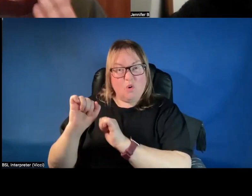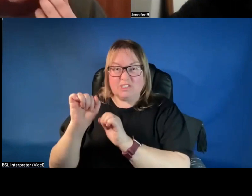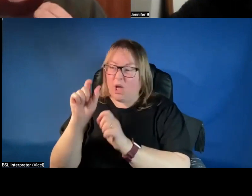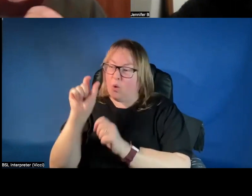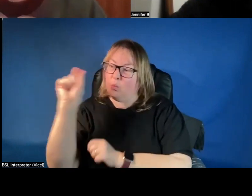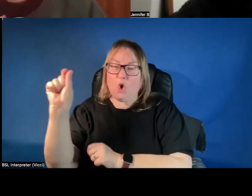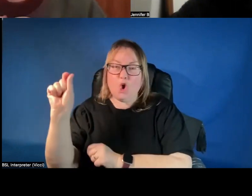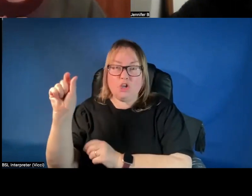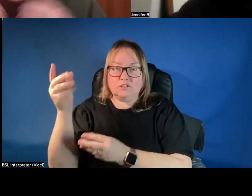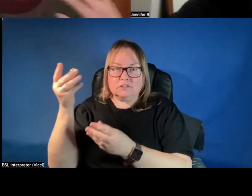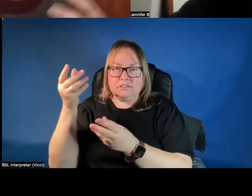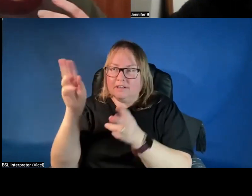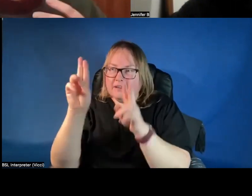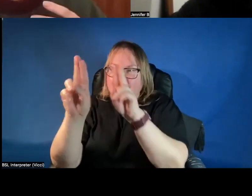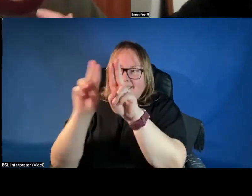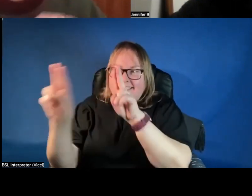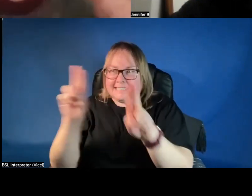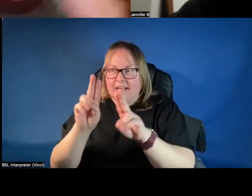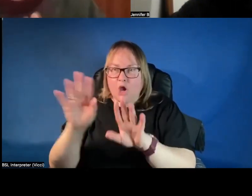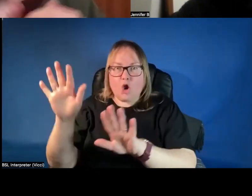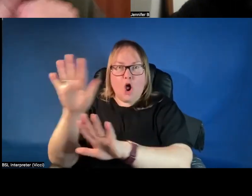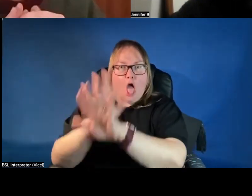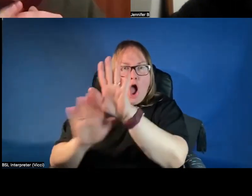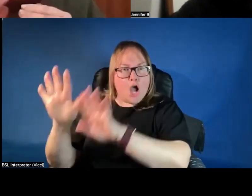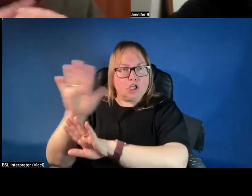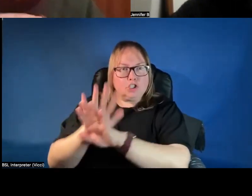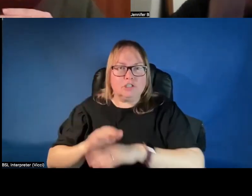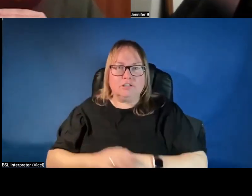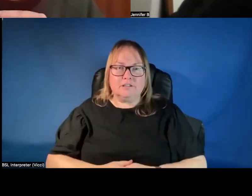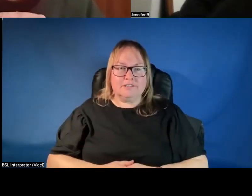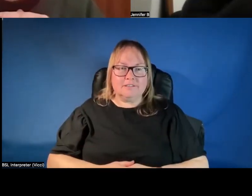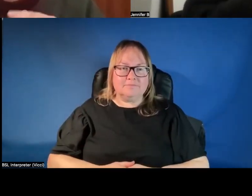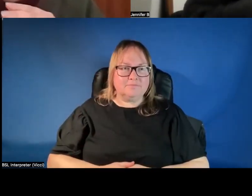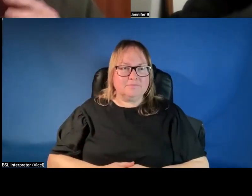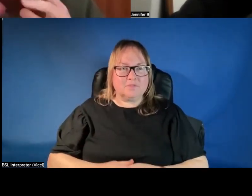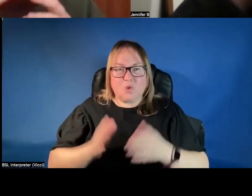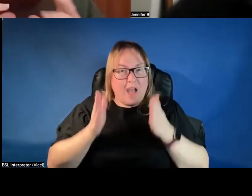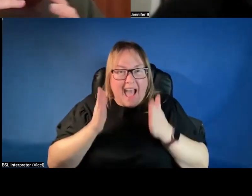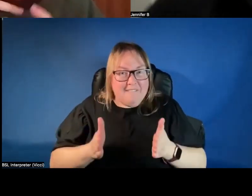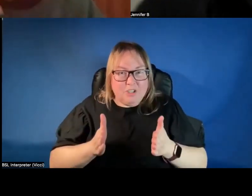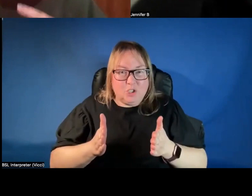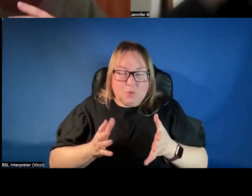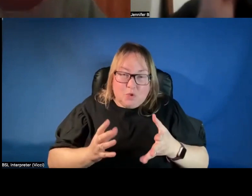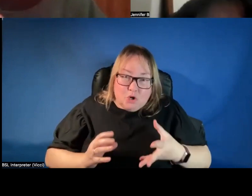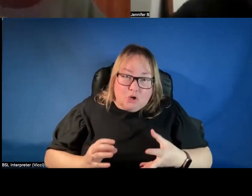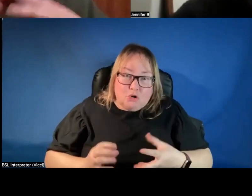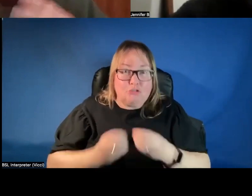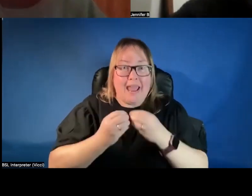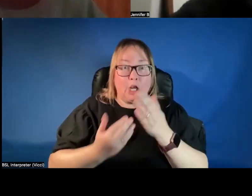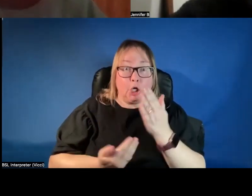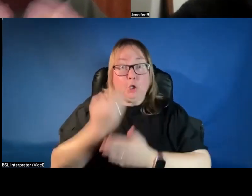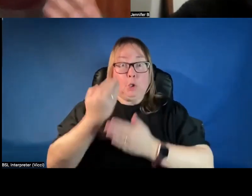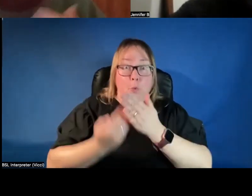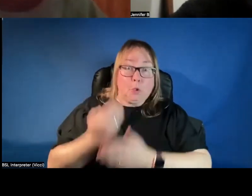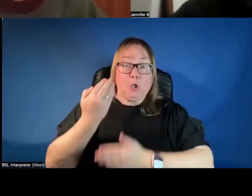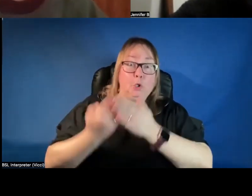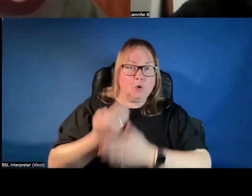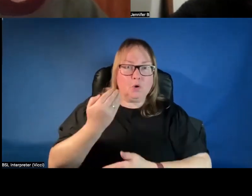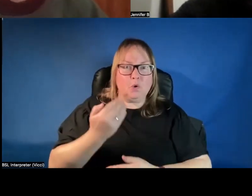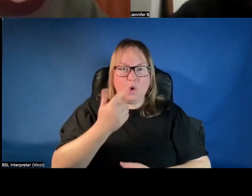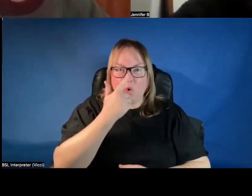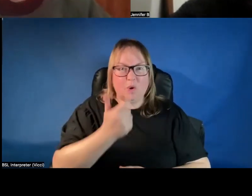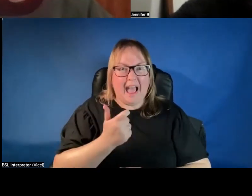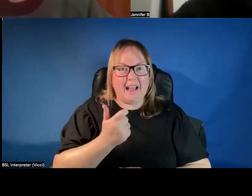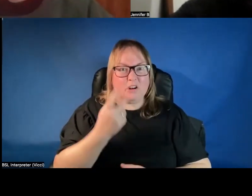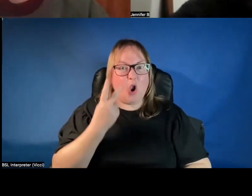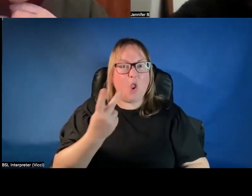least within Crip communities, there's like permission to be like, you don't have to constantly be making new things. You can take old things. And you know, I do a newsletter,